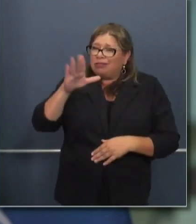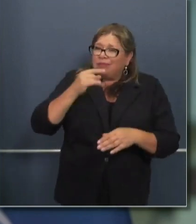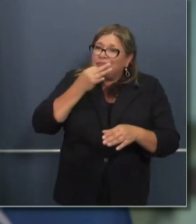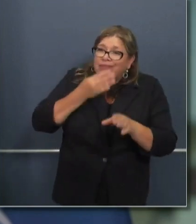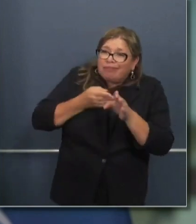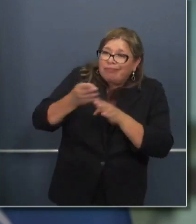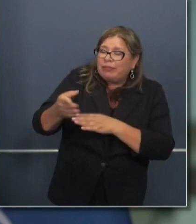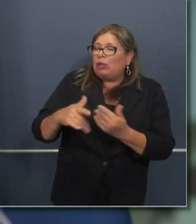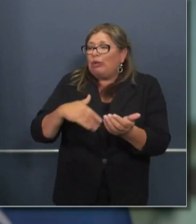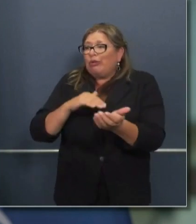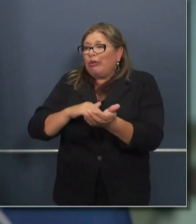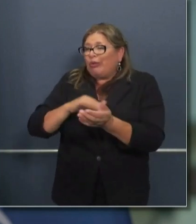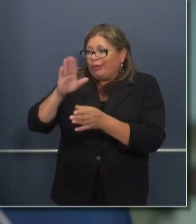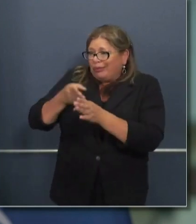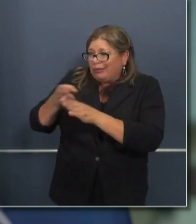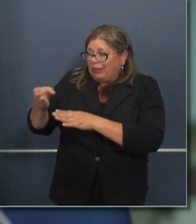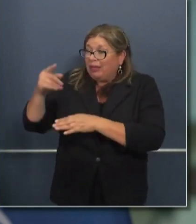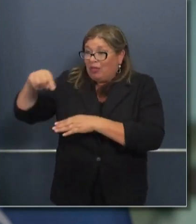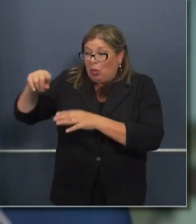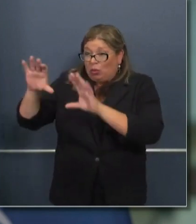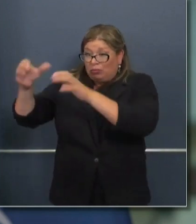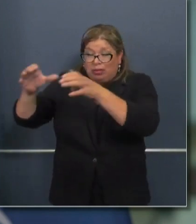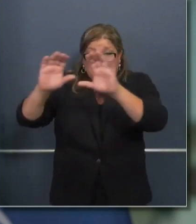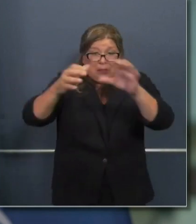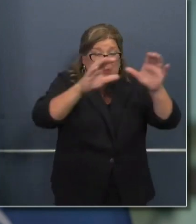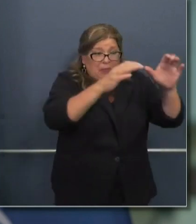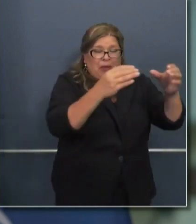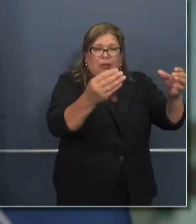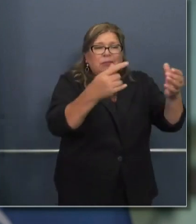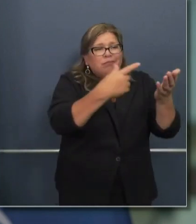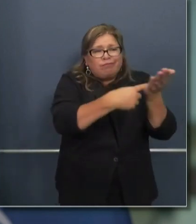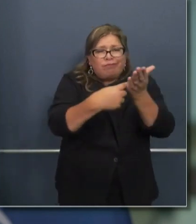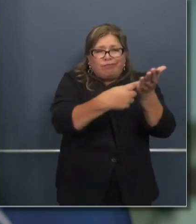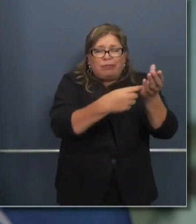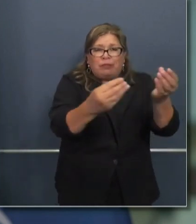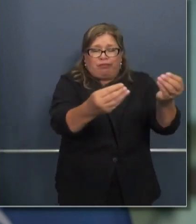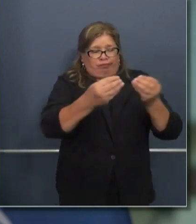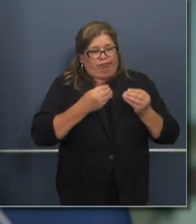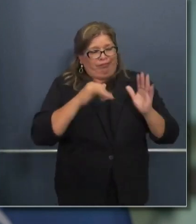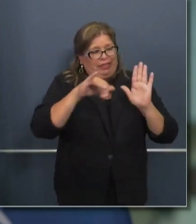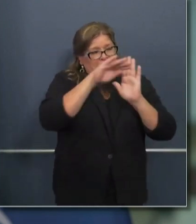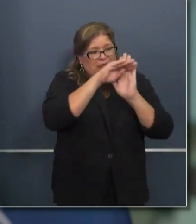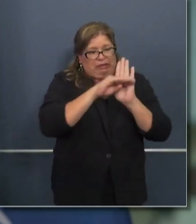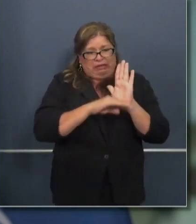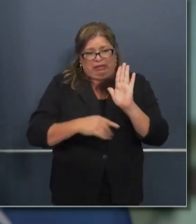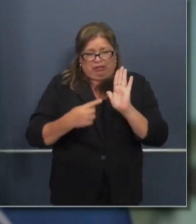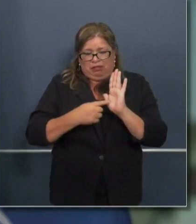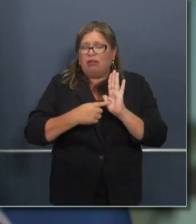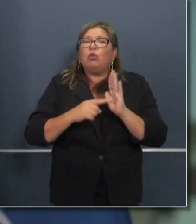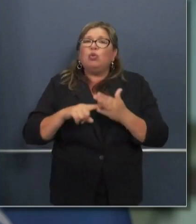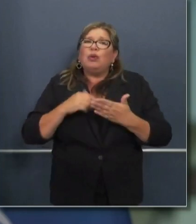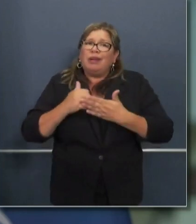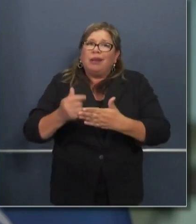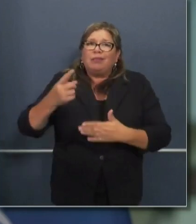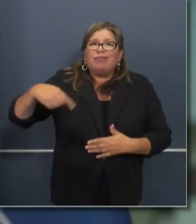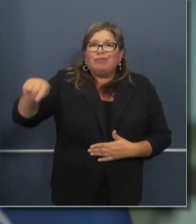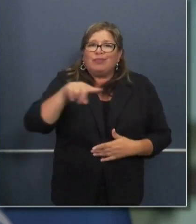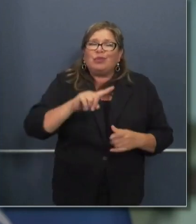safe as we transition out of this first wave and prepare for the fall and the